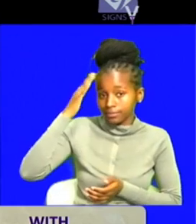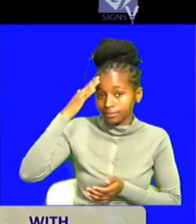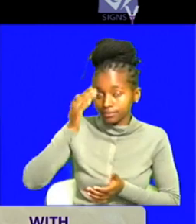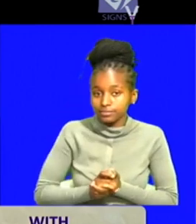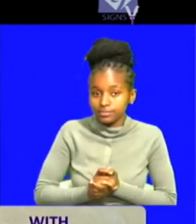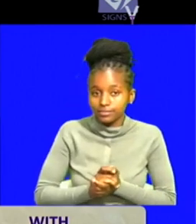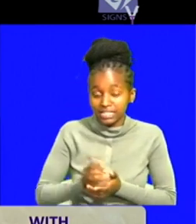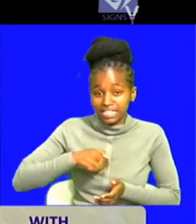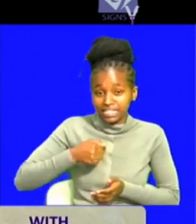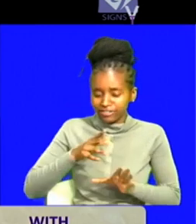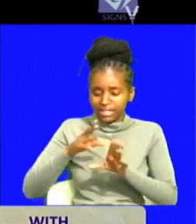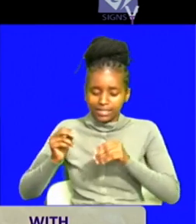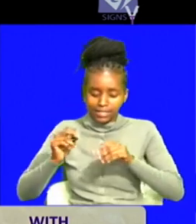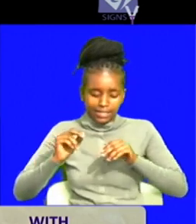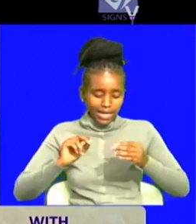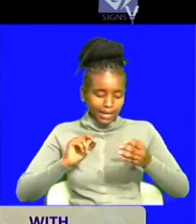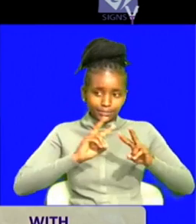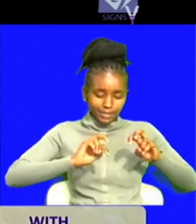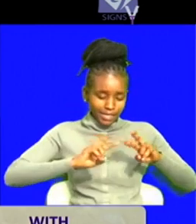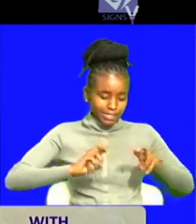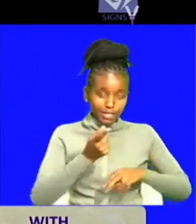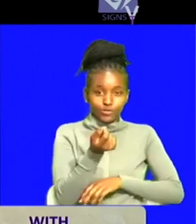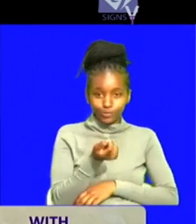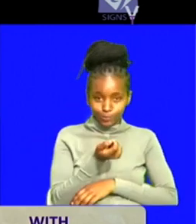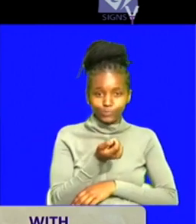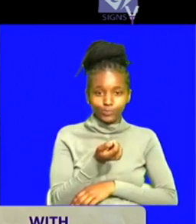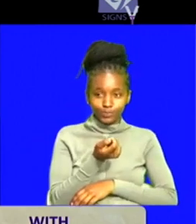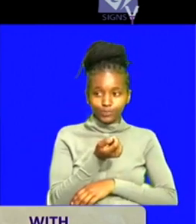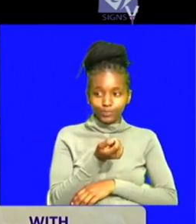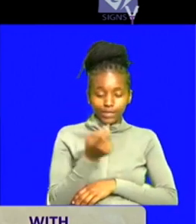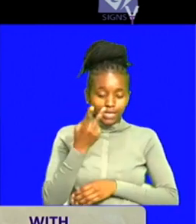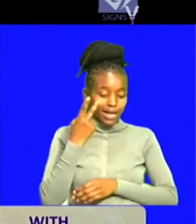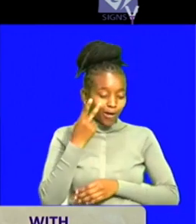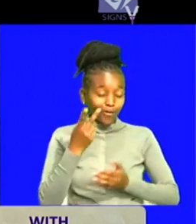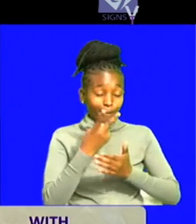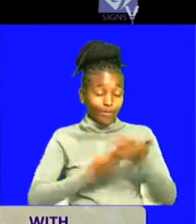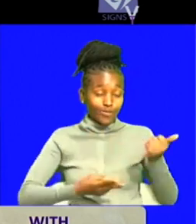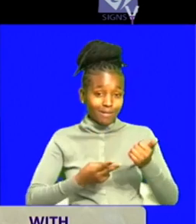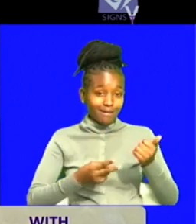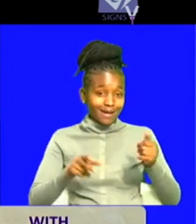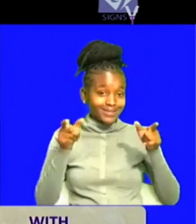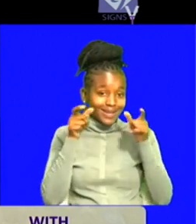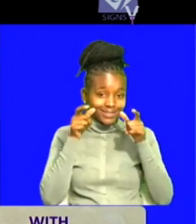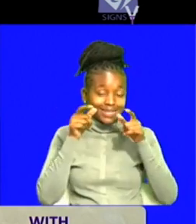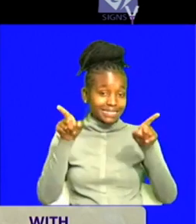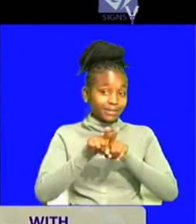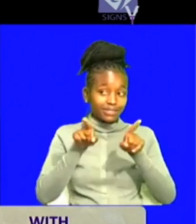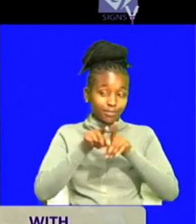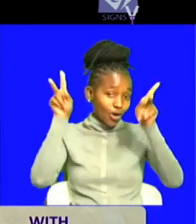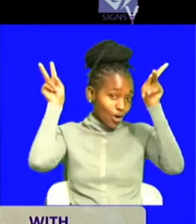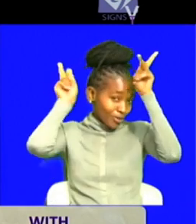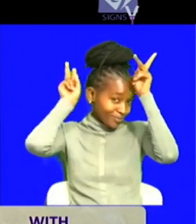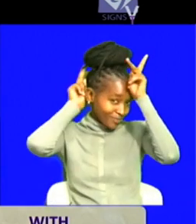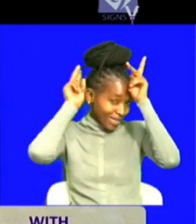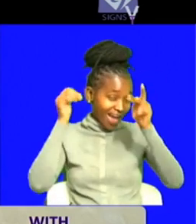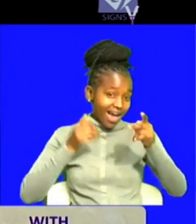did a statistics, right? I saw both Tusker and Homeboyz, they've played